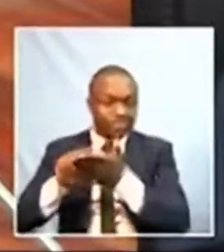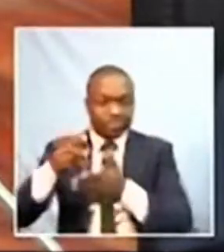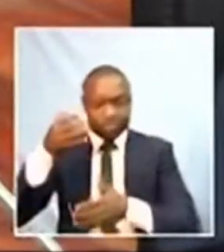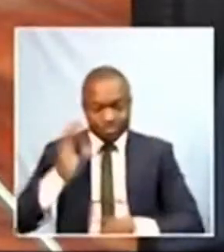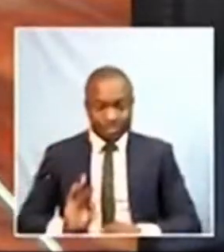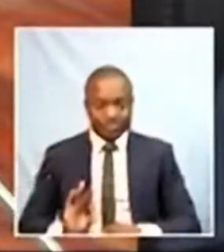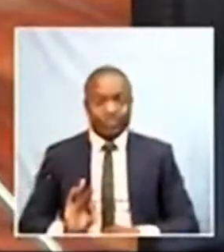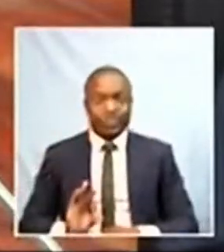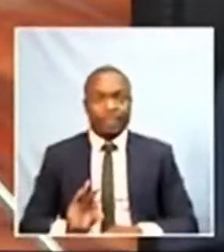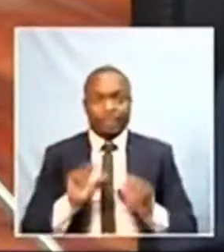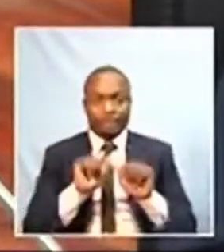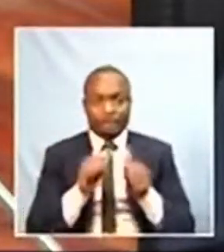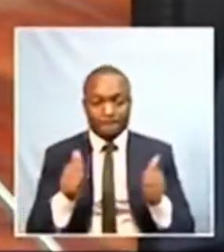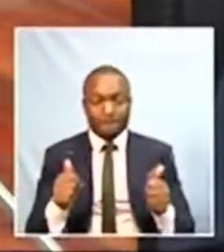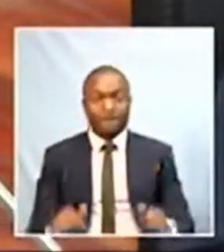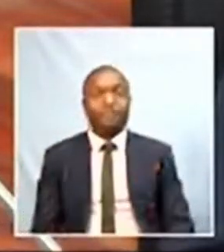appropriately.